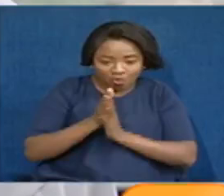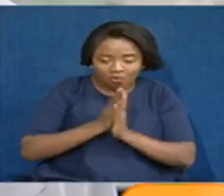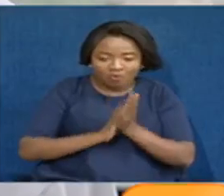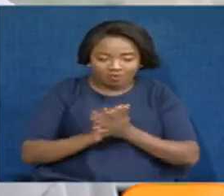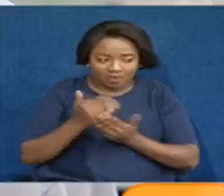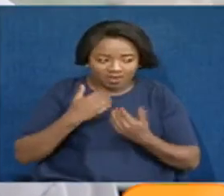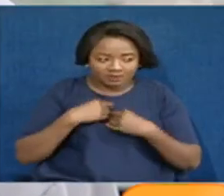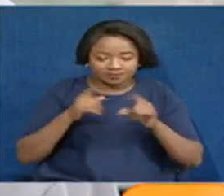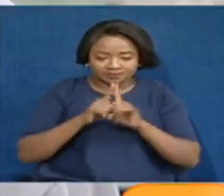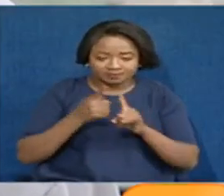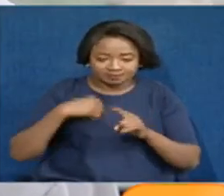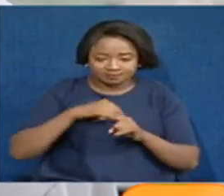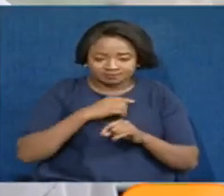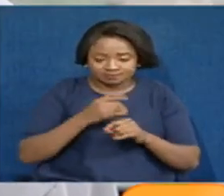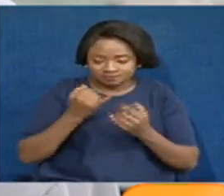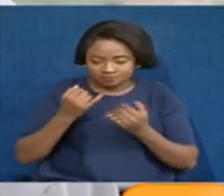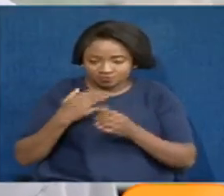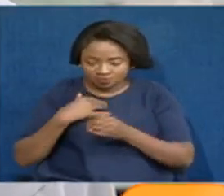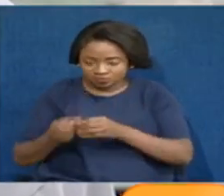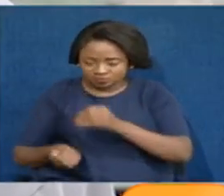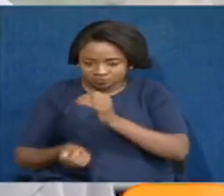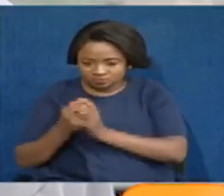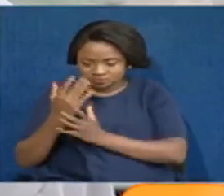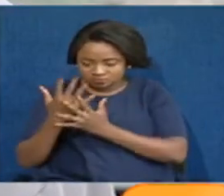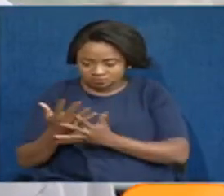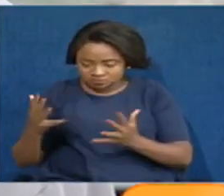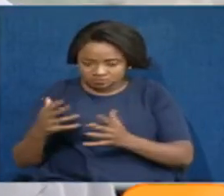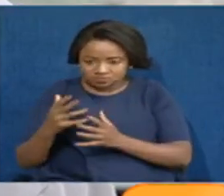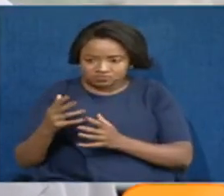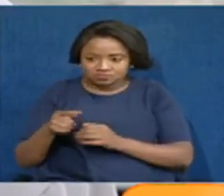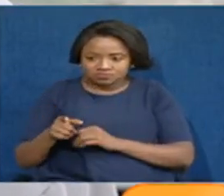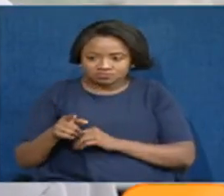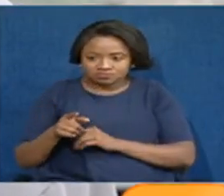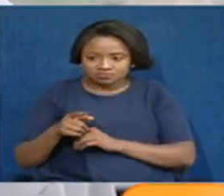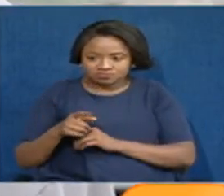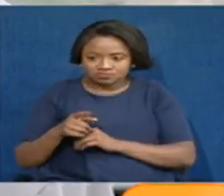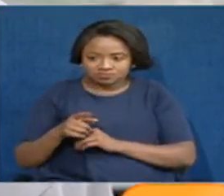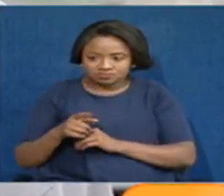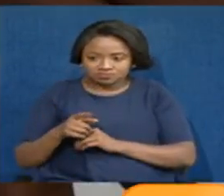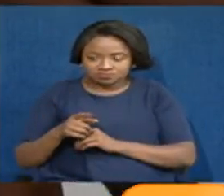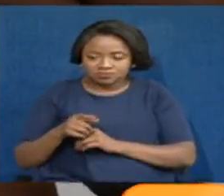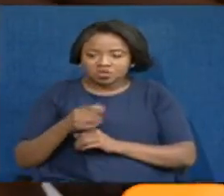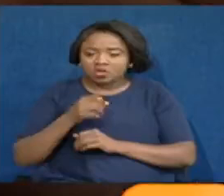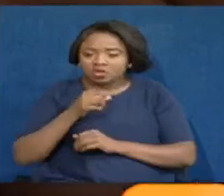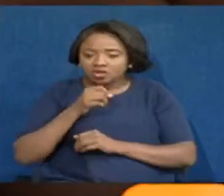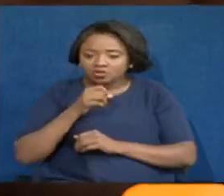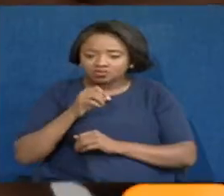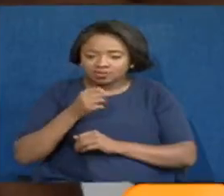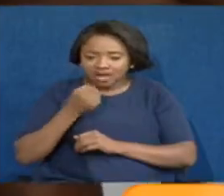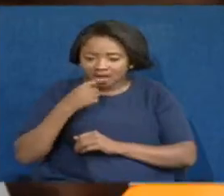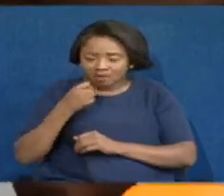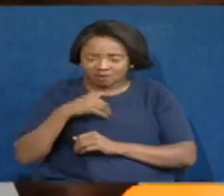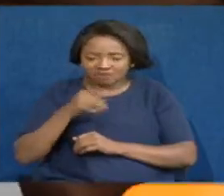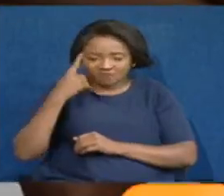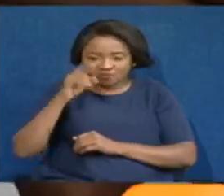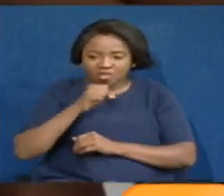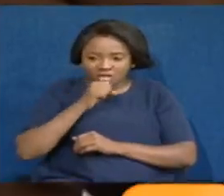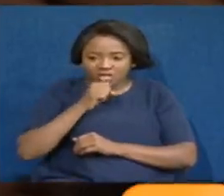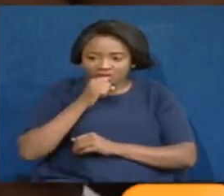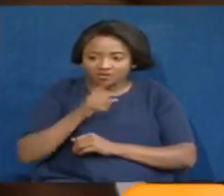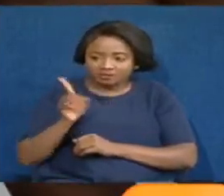a product with our partners on what we call the cough syrup. Dr. Kinoti uses snail slime